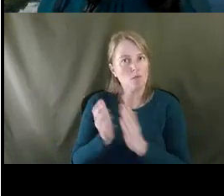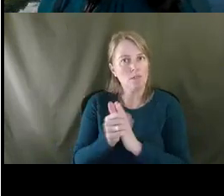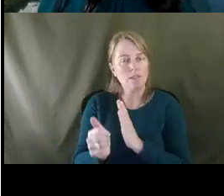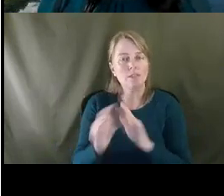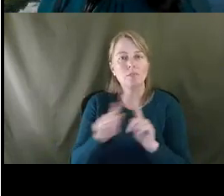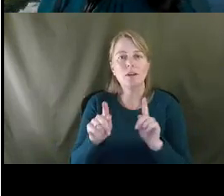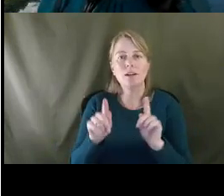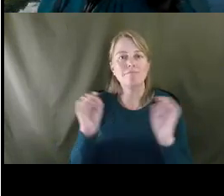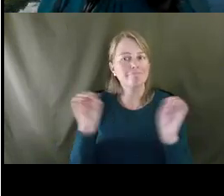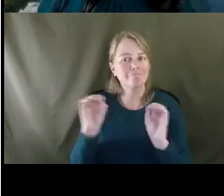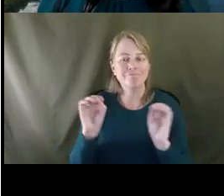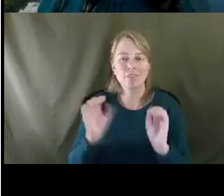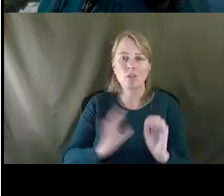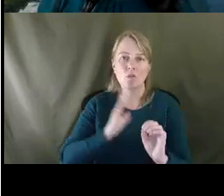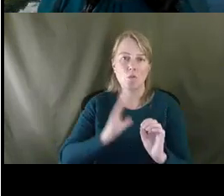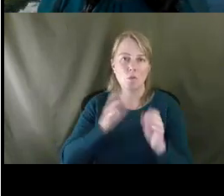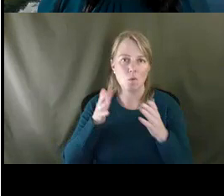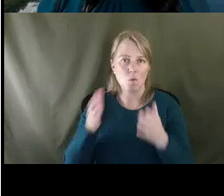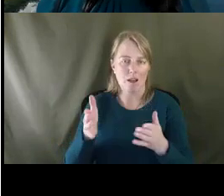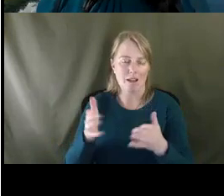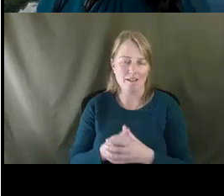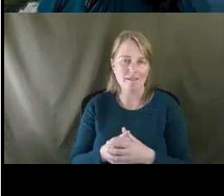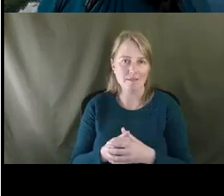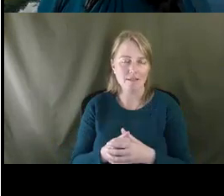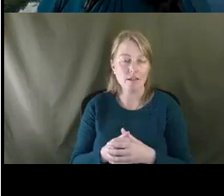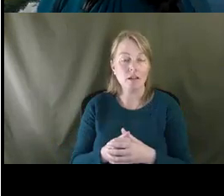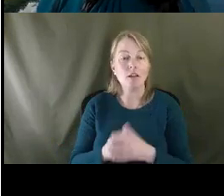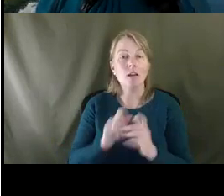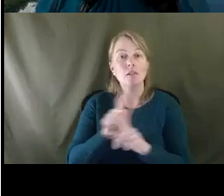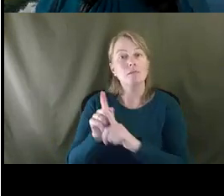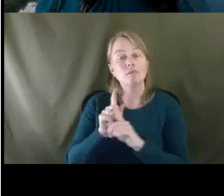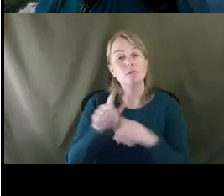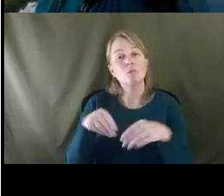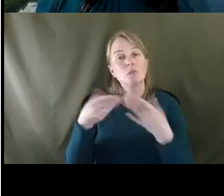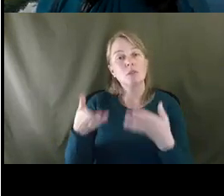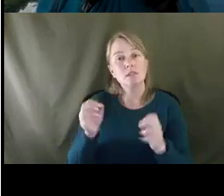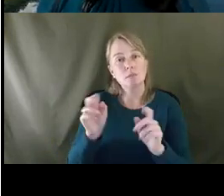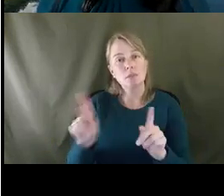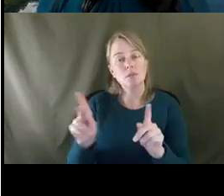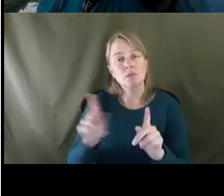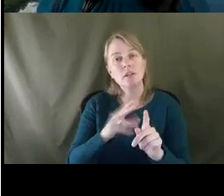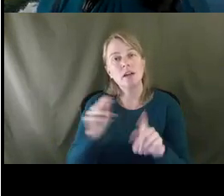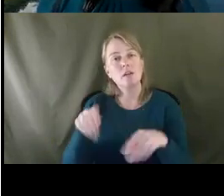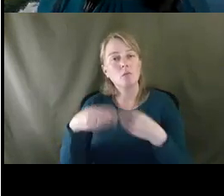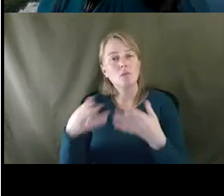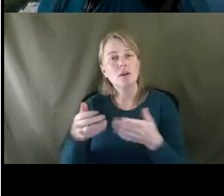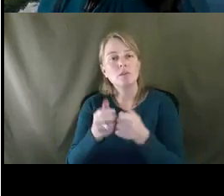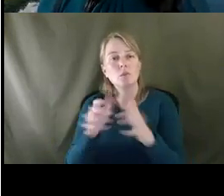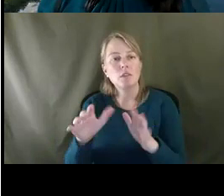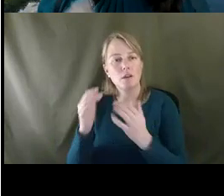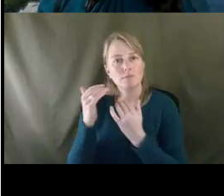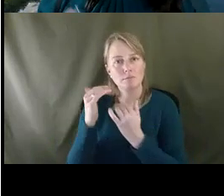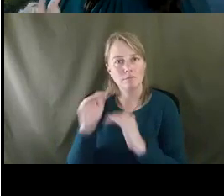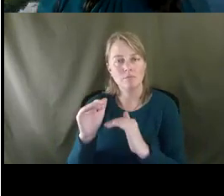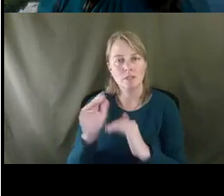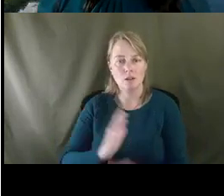they just haven't had a formal method in which to do it. Mentoring provides that opportunity, and it provides it without the constraints of